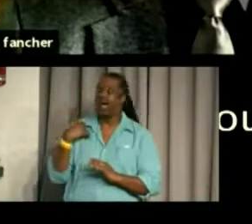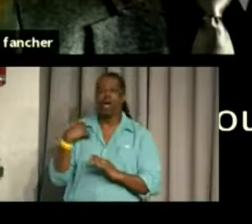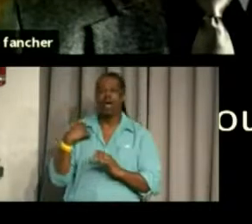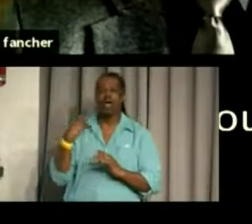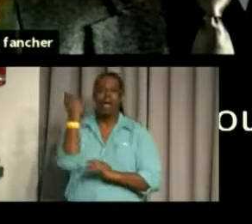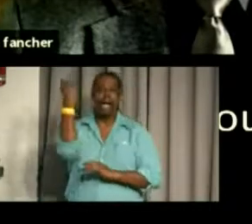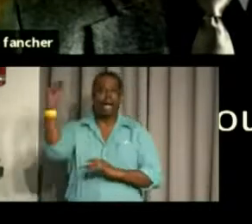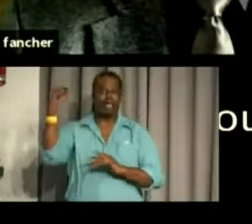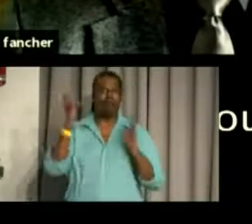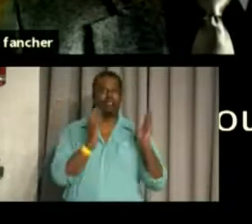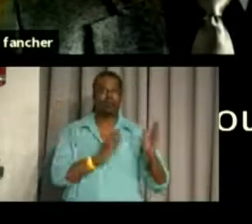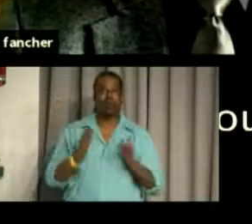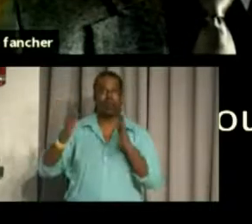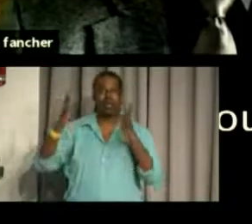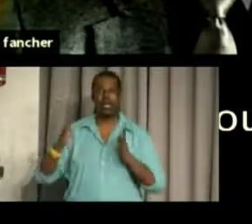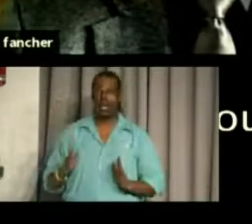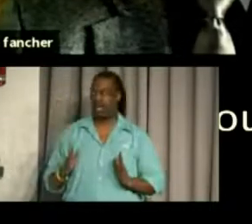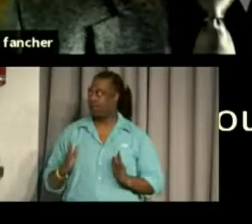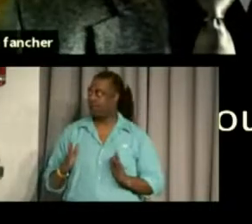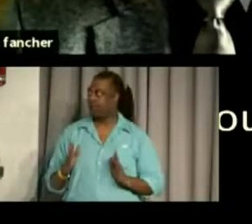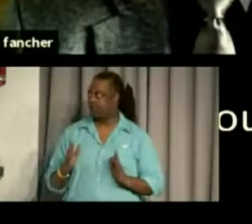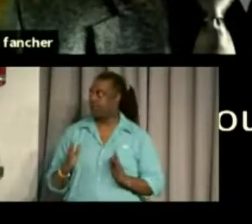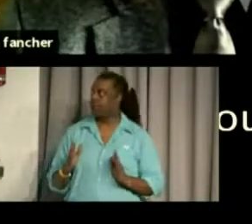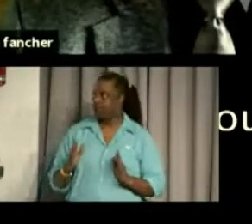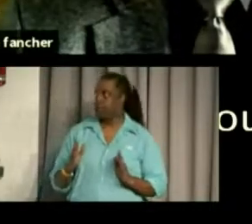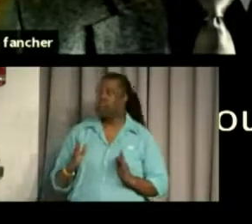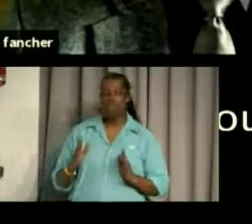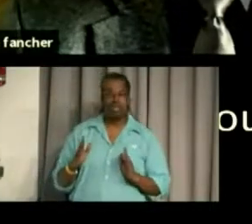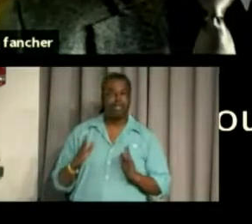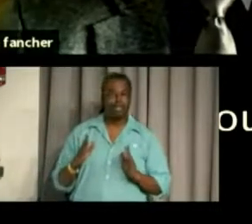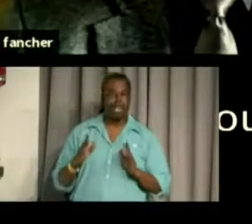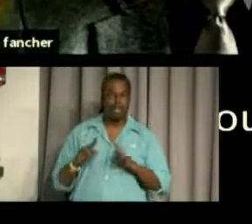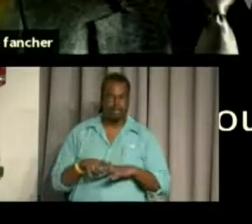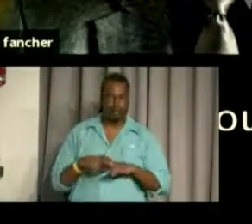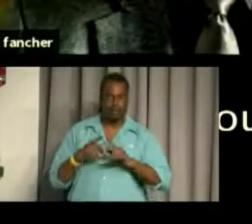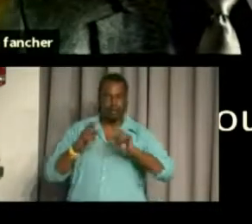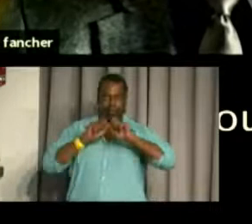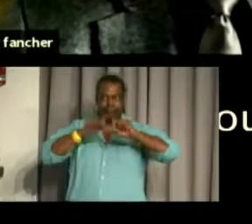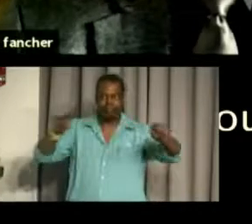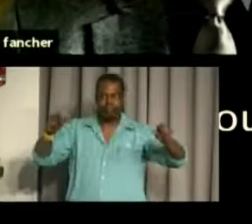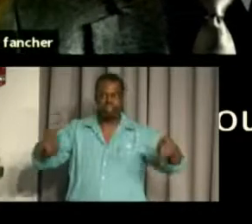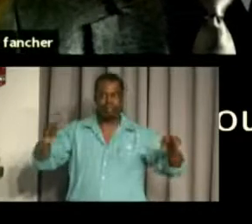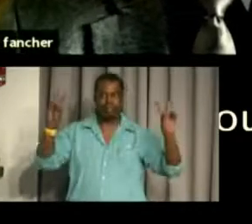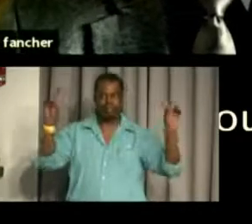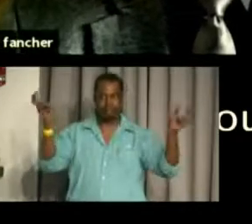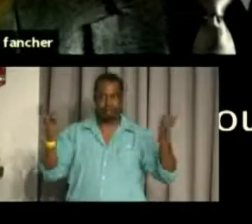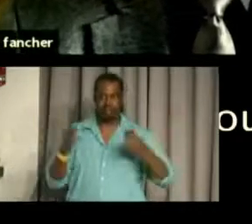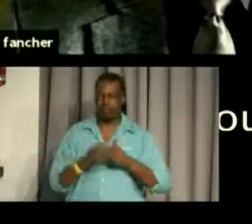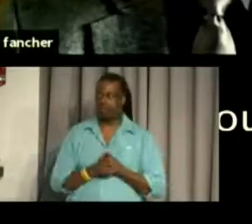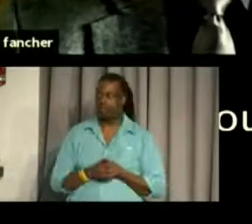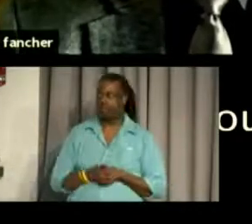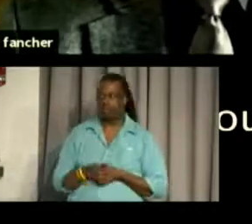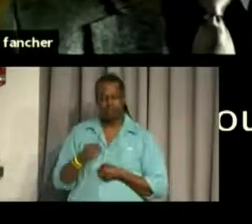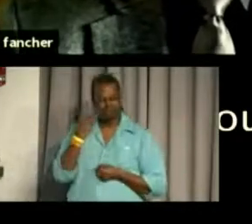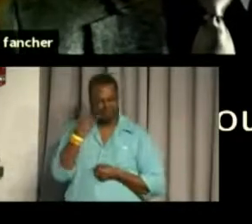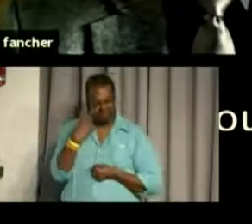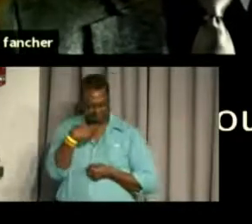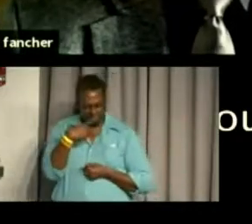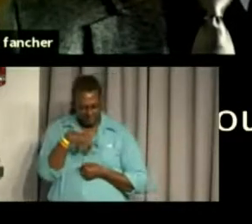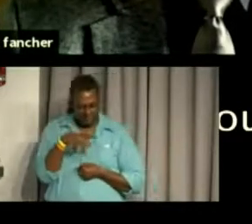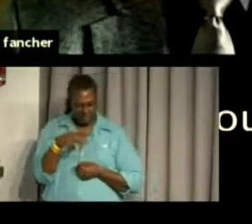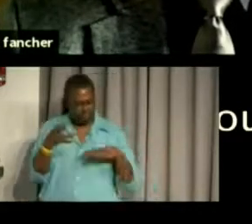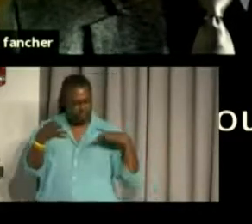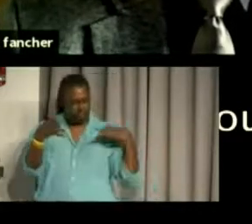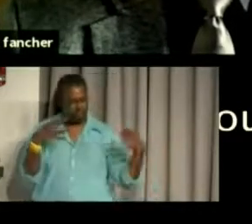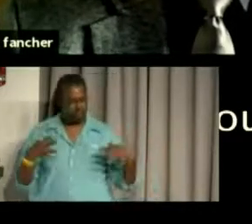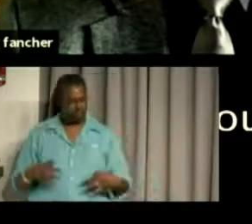organizers that fought to daylight that issue. If you could, please describe for